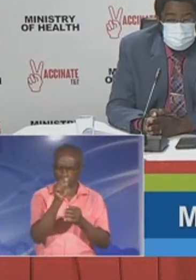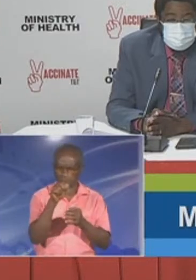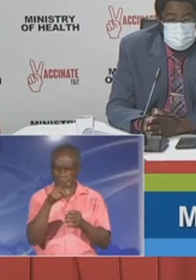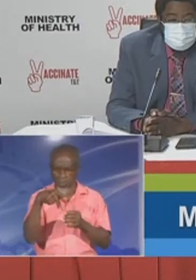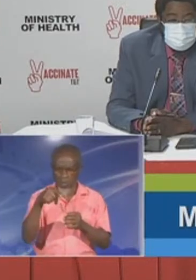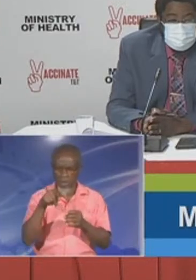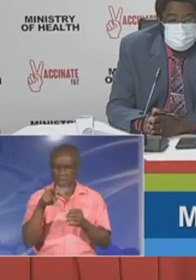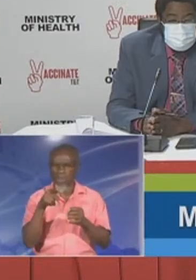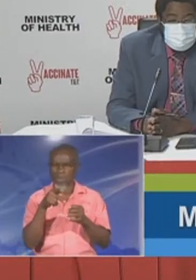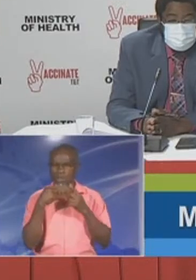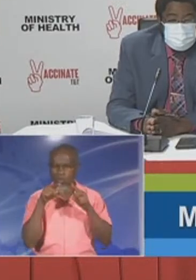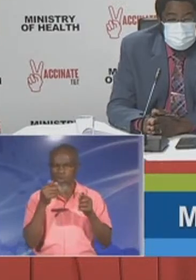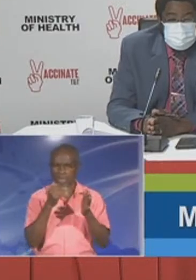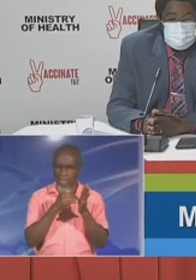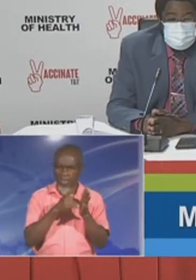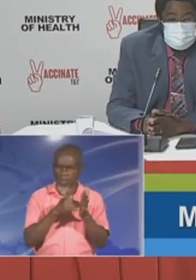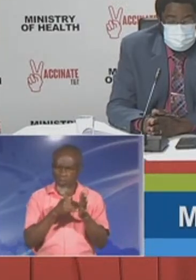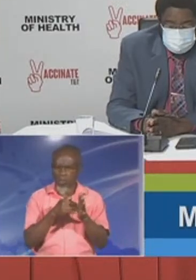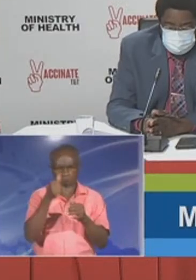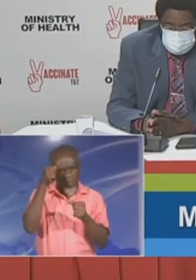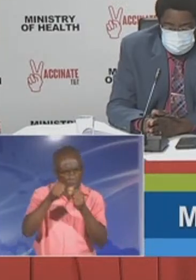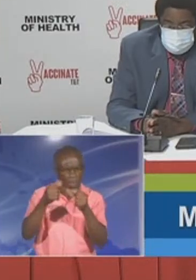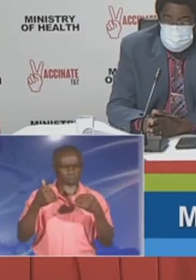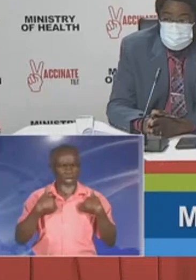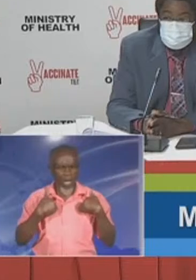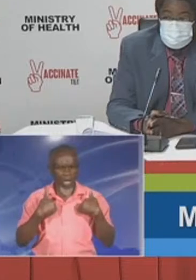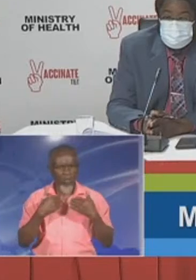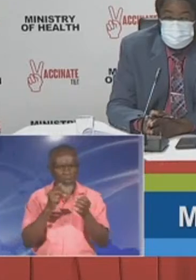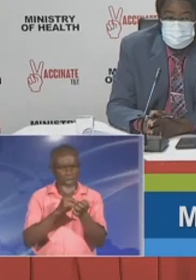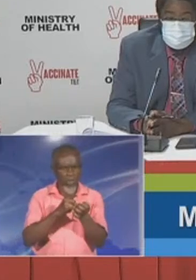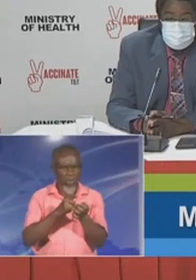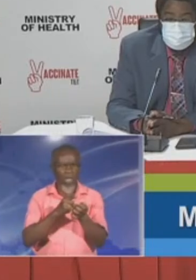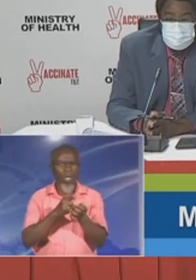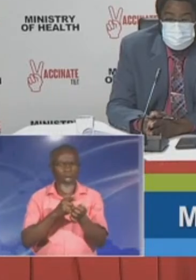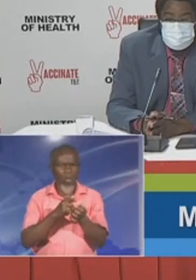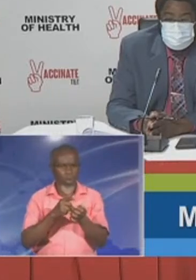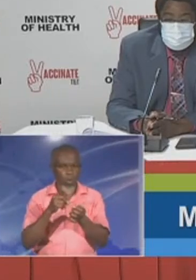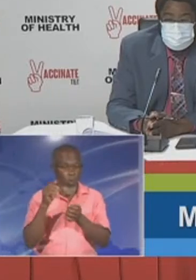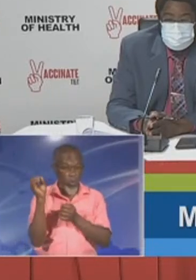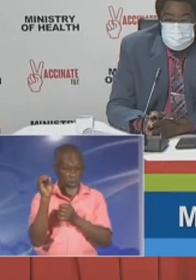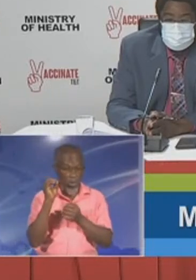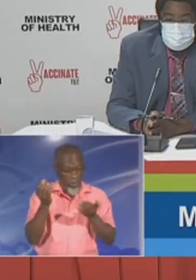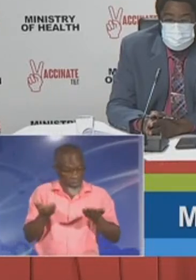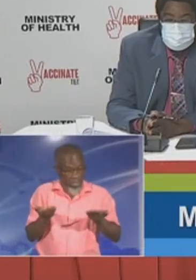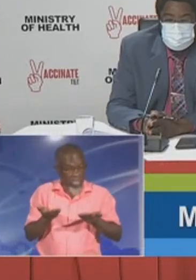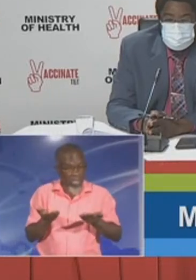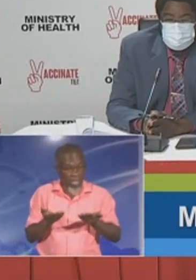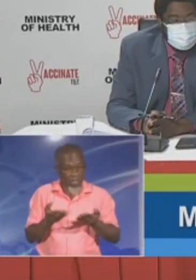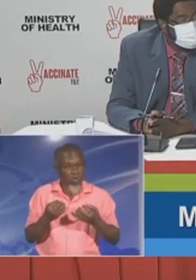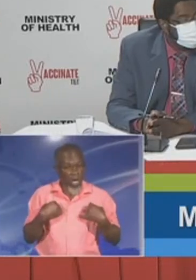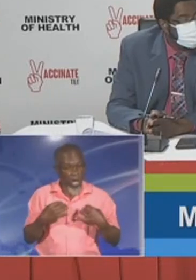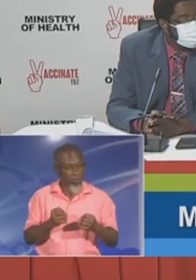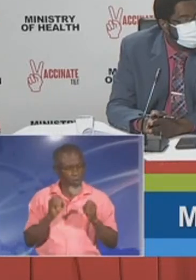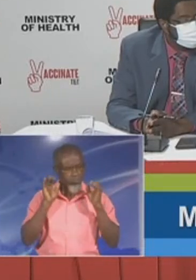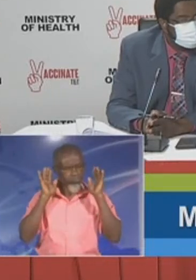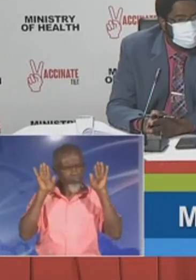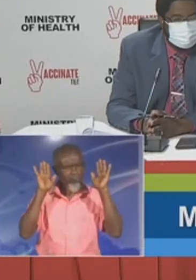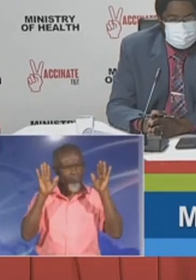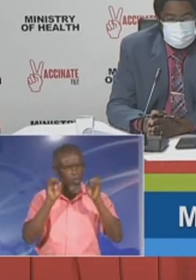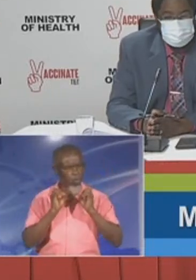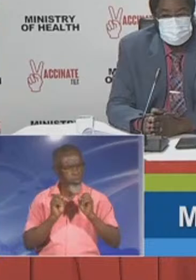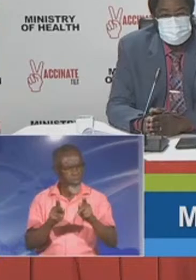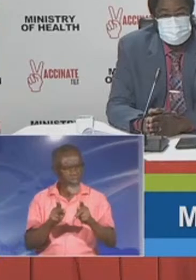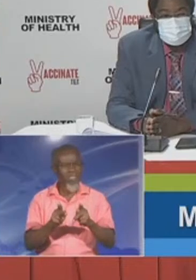of the media, Dr. Othello is also here with us, and you have a wonderful opportunity to pose questions to